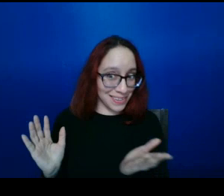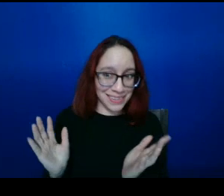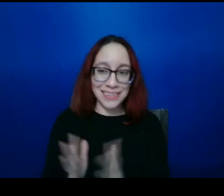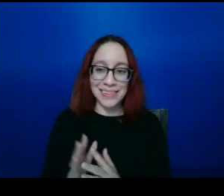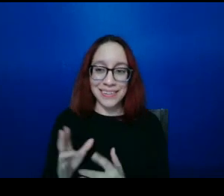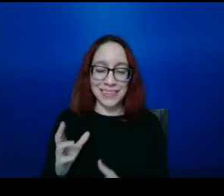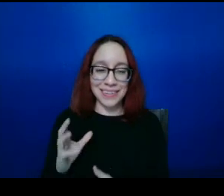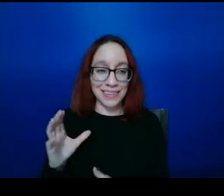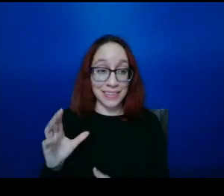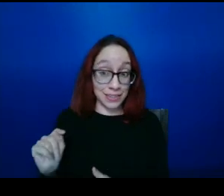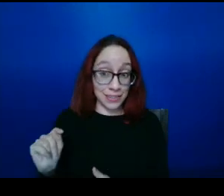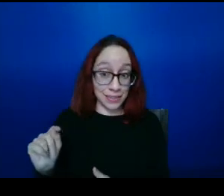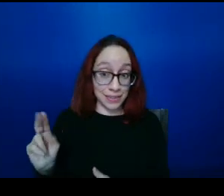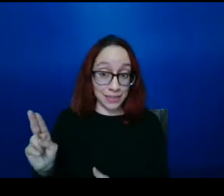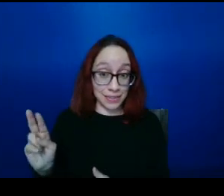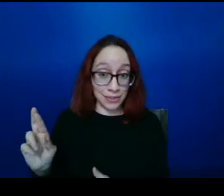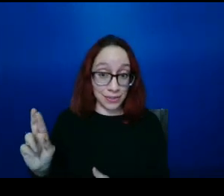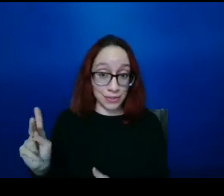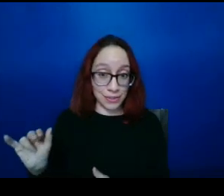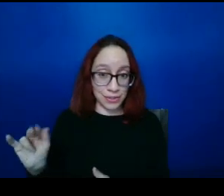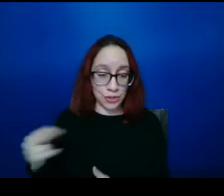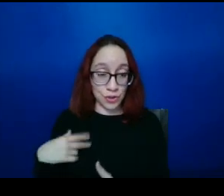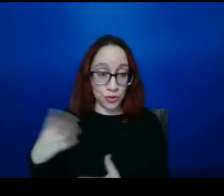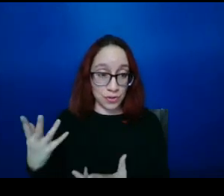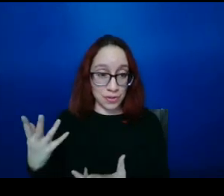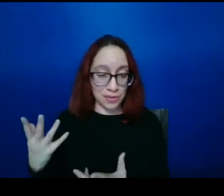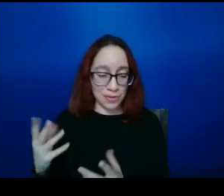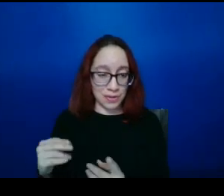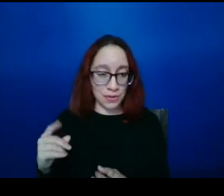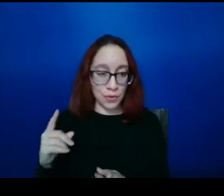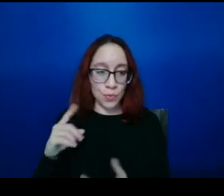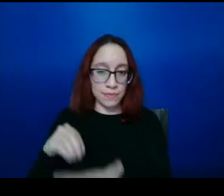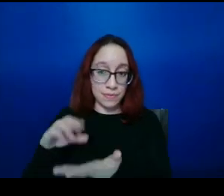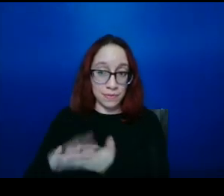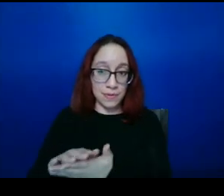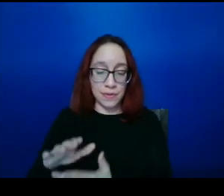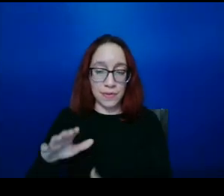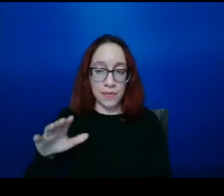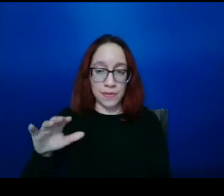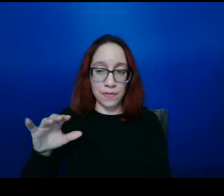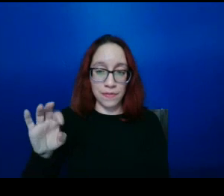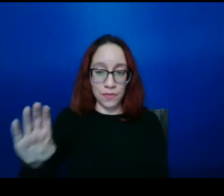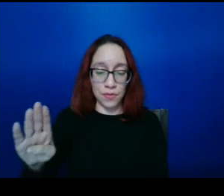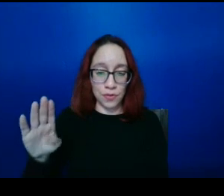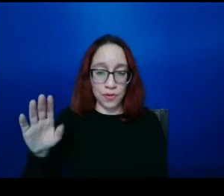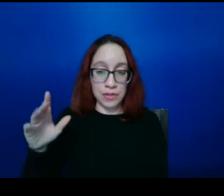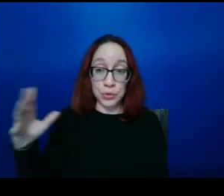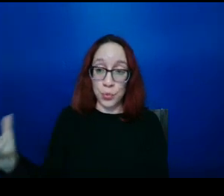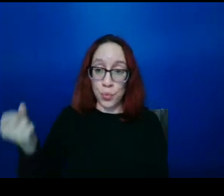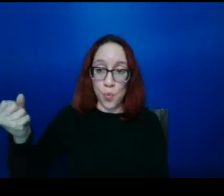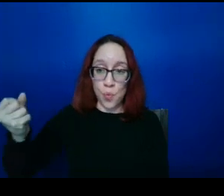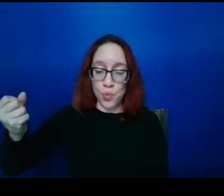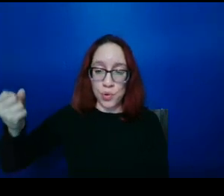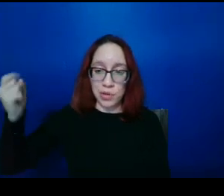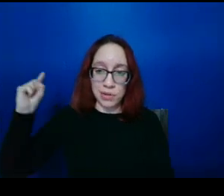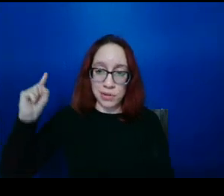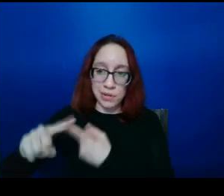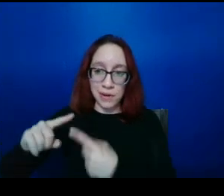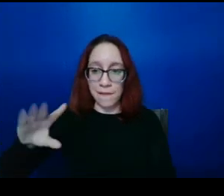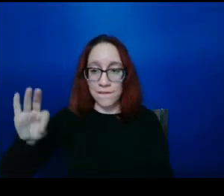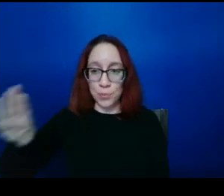Commissioner Turkin, if you'd like to make the motion, February 21st. I'd like to make the motion to table this item to the